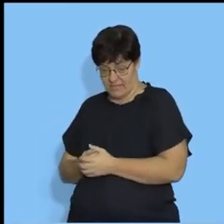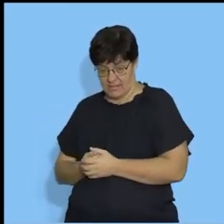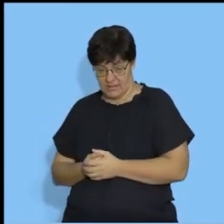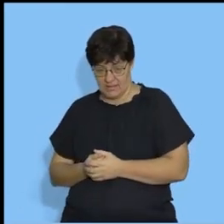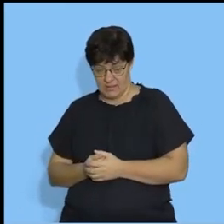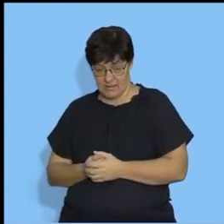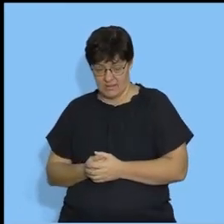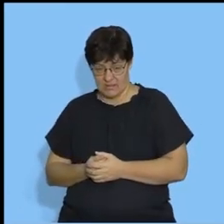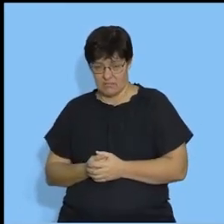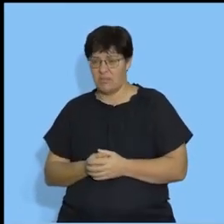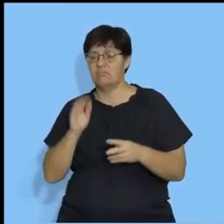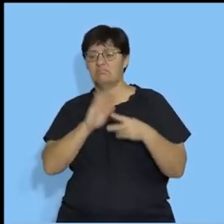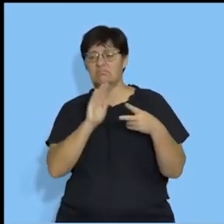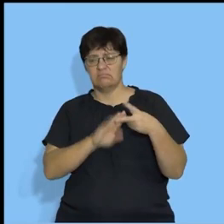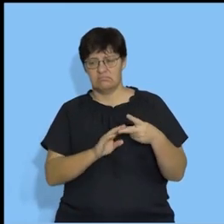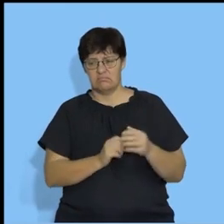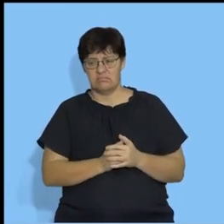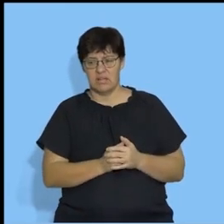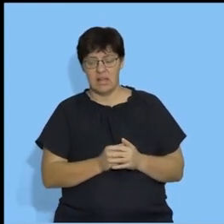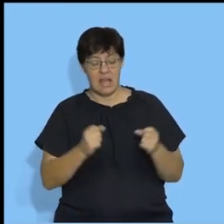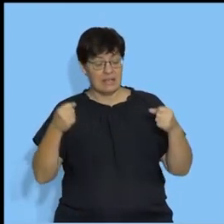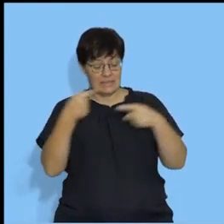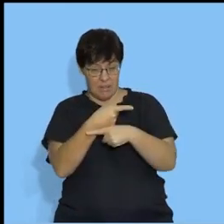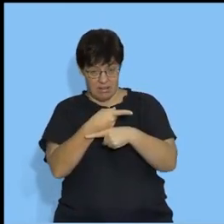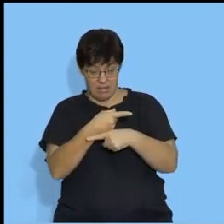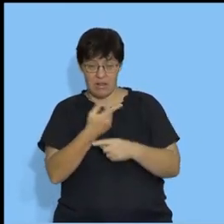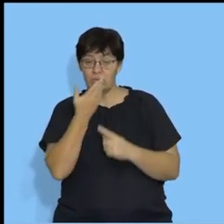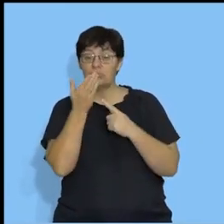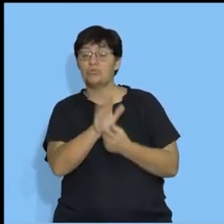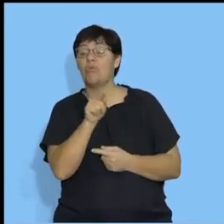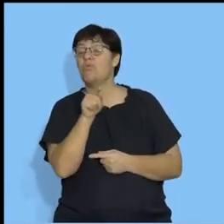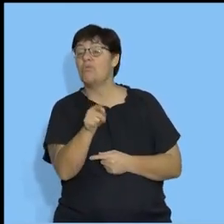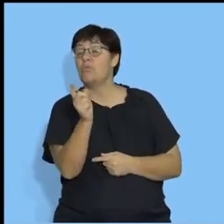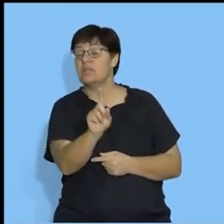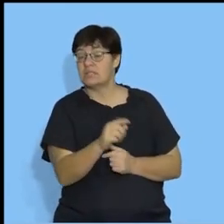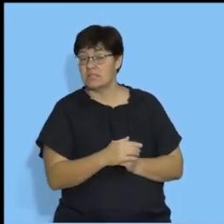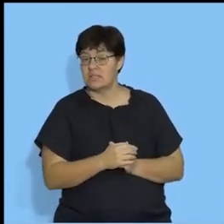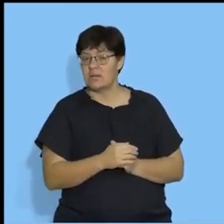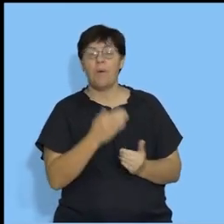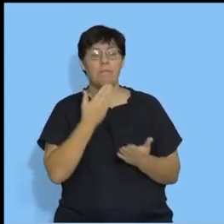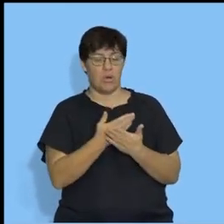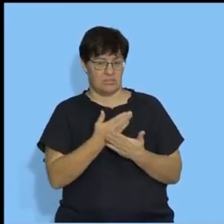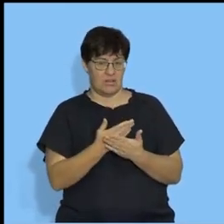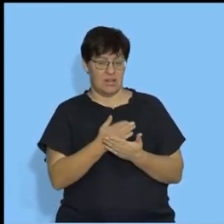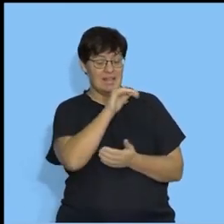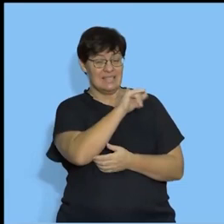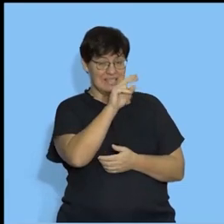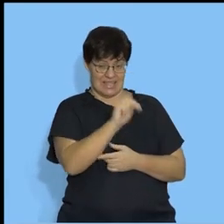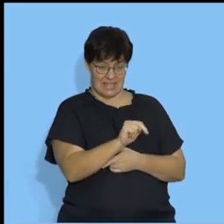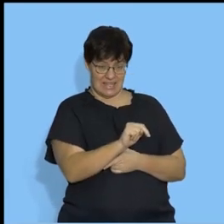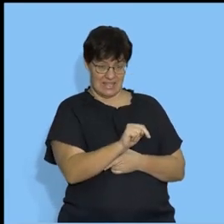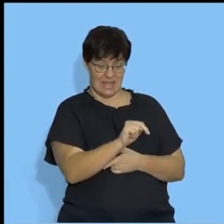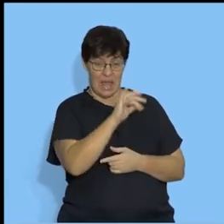zinc. The double arrow there shows us that there is a possibility for zinc ions to